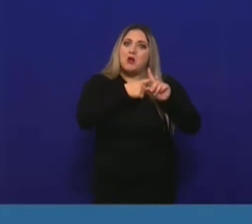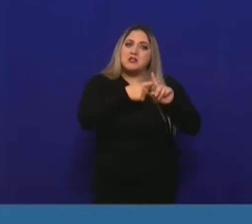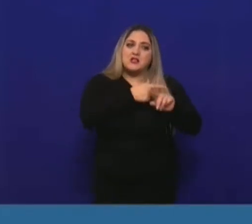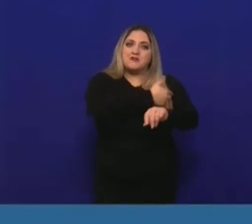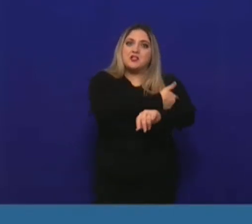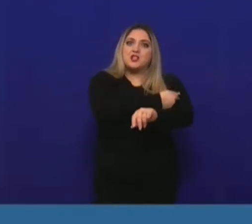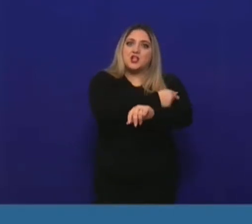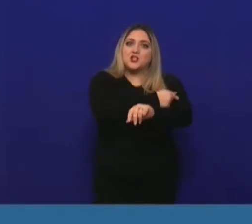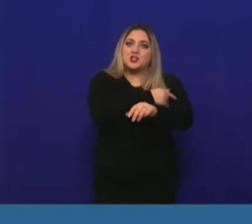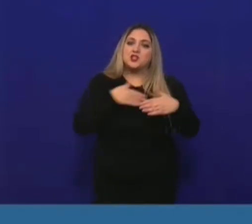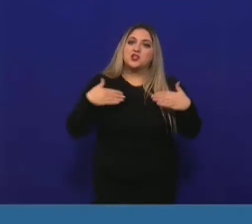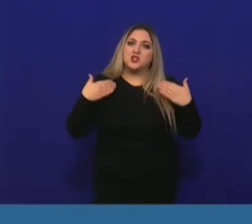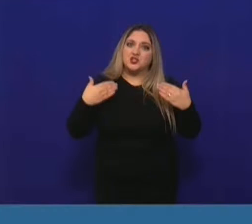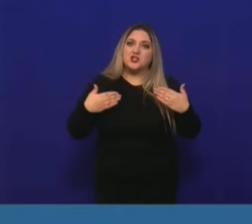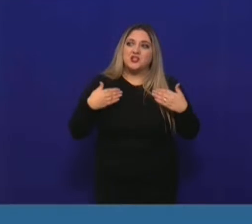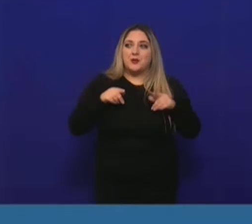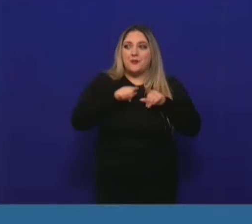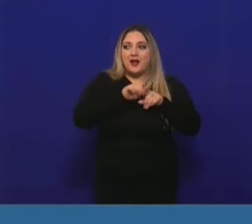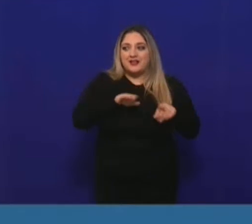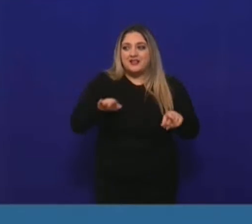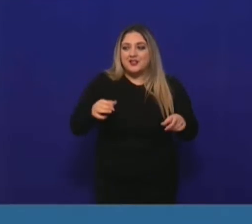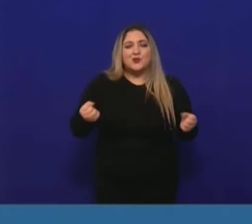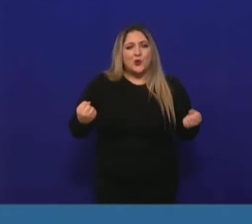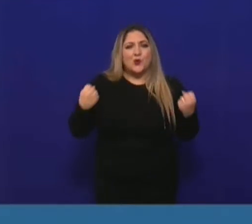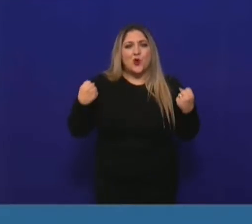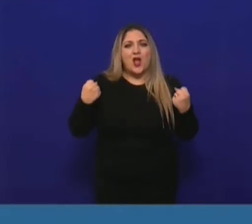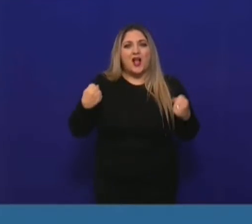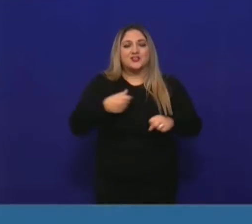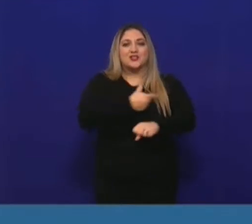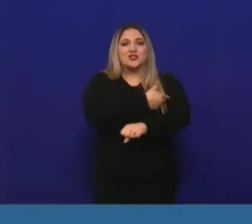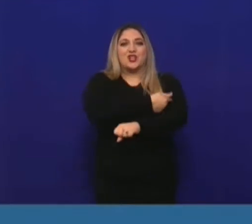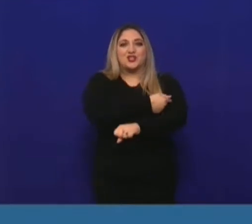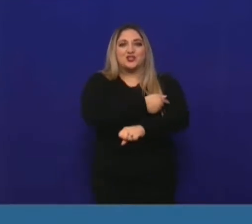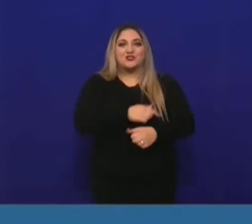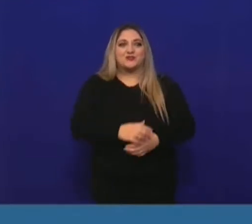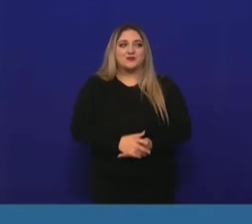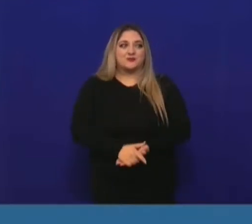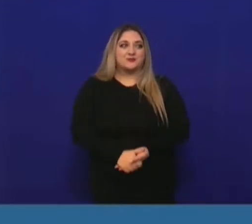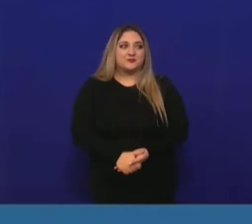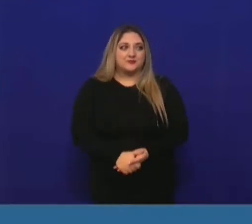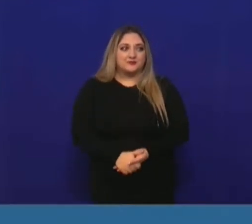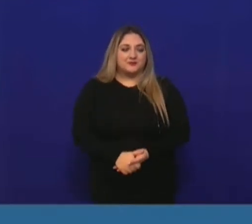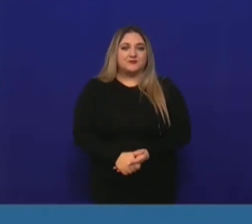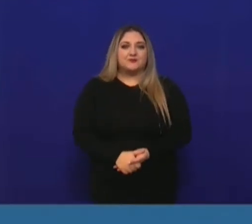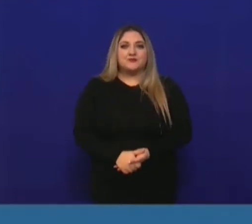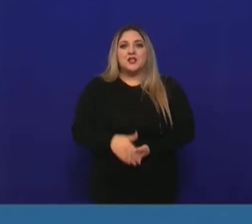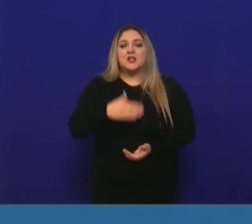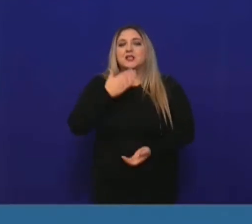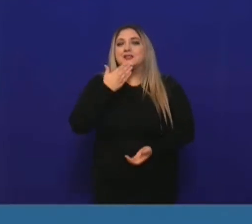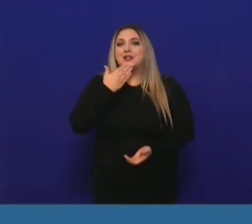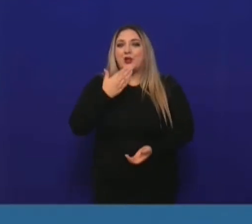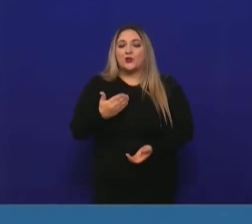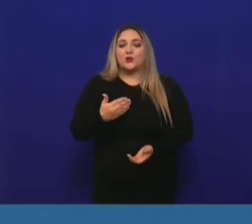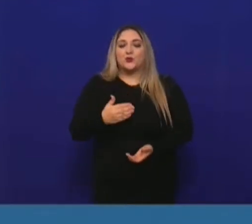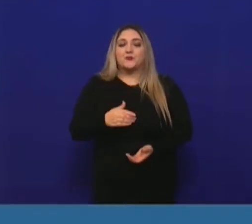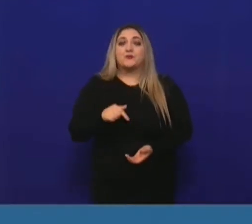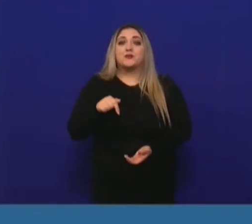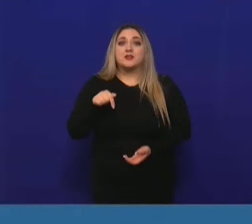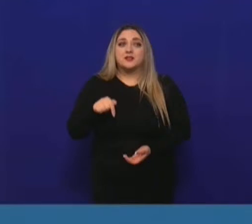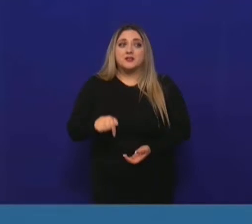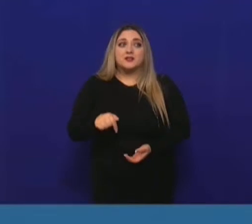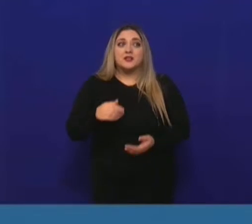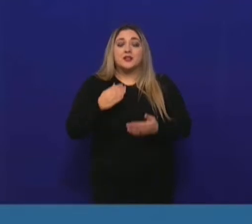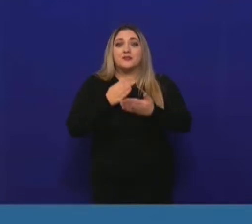issa qed jagħmlu naqra iktar kuraġġ in-nies joħorġu jieħdu l-vaċċin? Grazzi. Grazzi. Infatti, dil-pandemija kienet